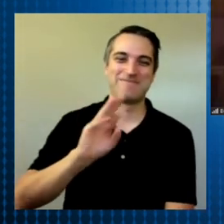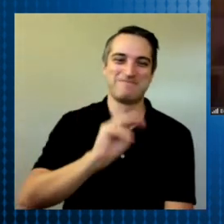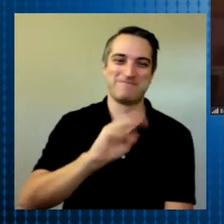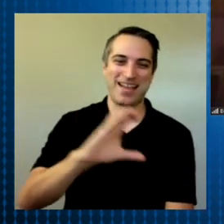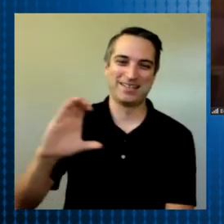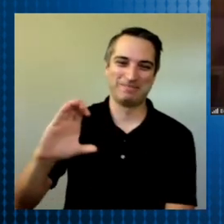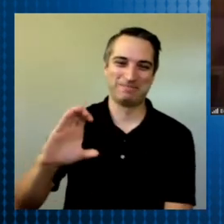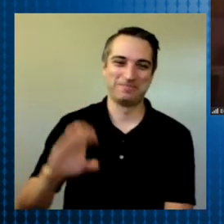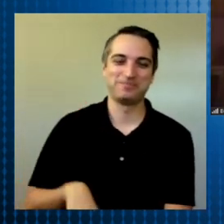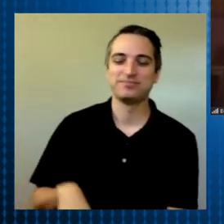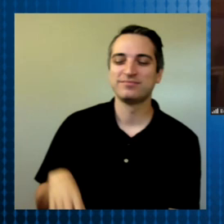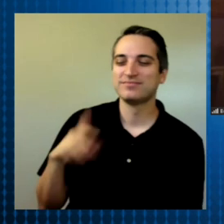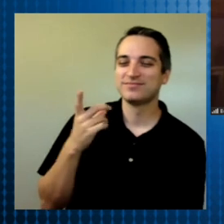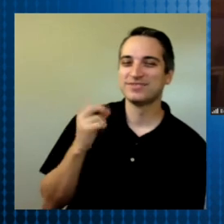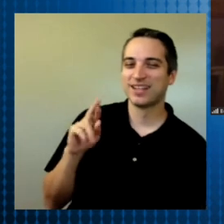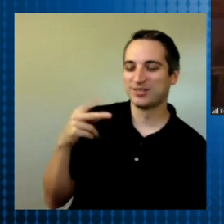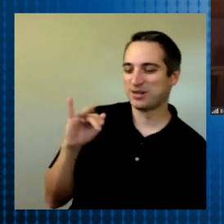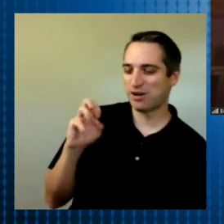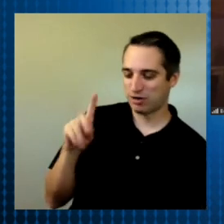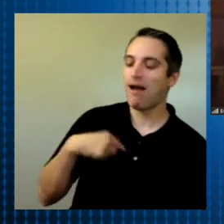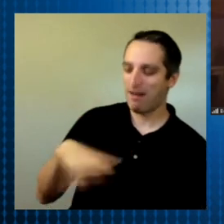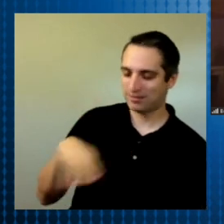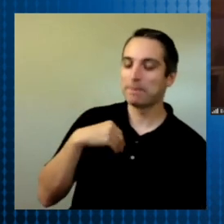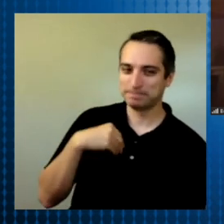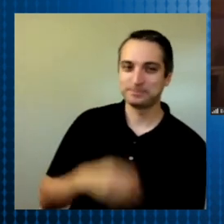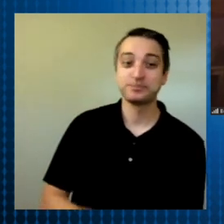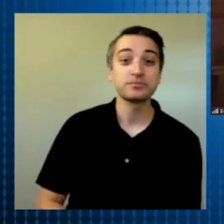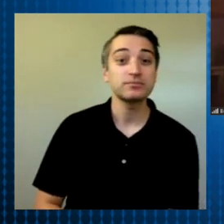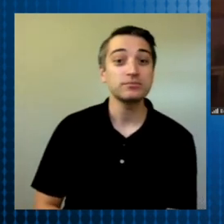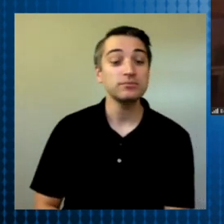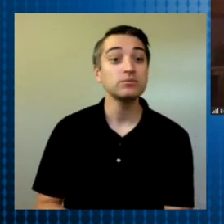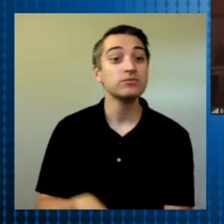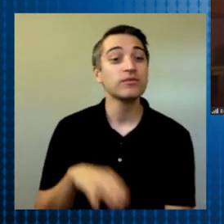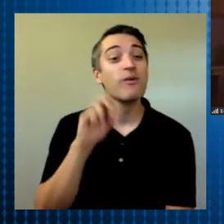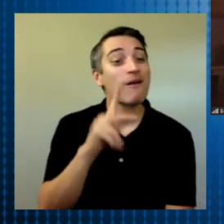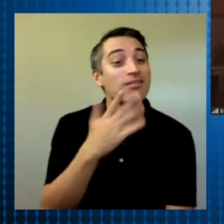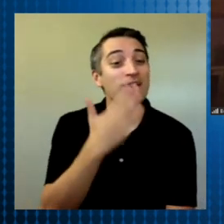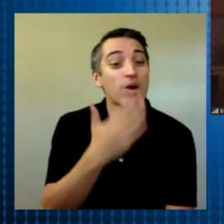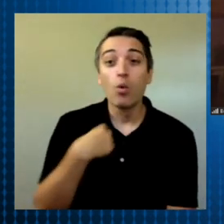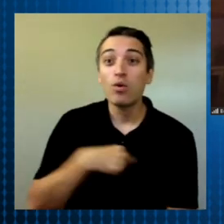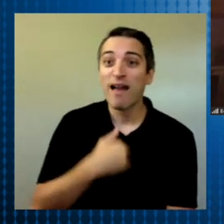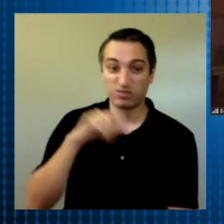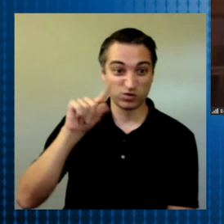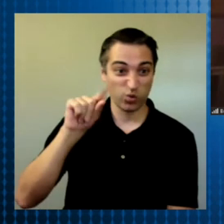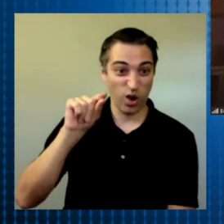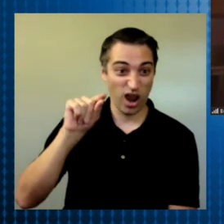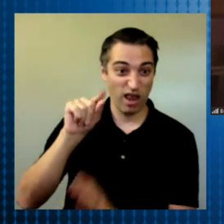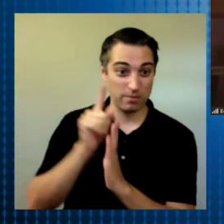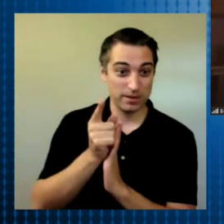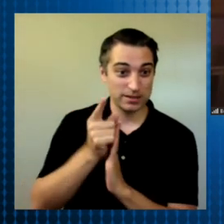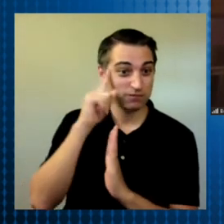I accept. Thank you. Thank you. So we have about 20 minutes that we're going to open this up for